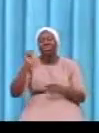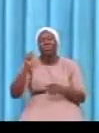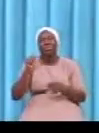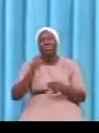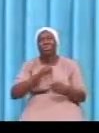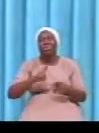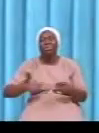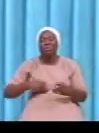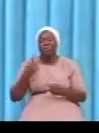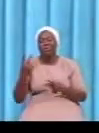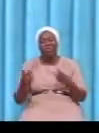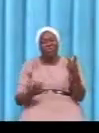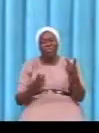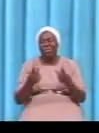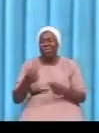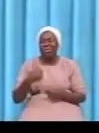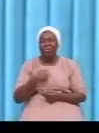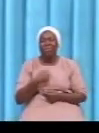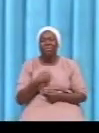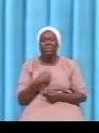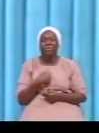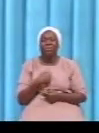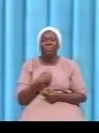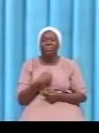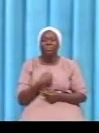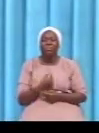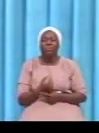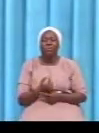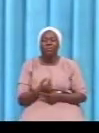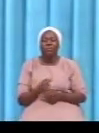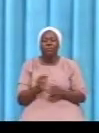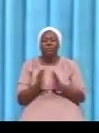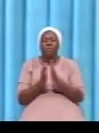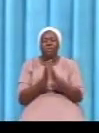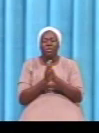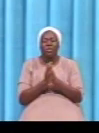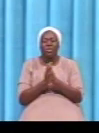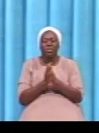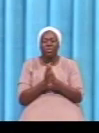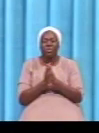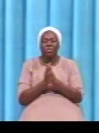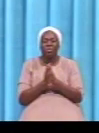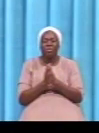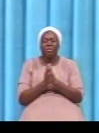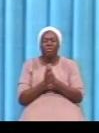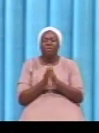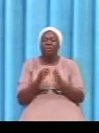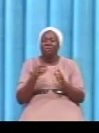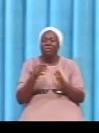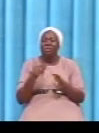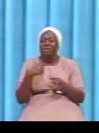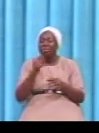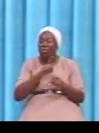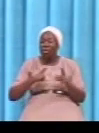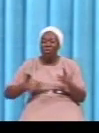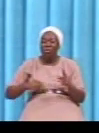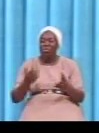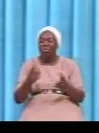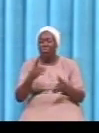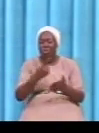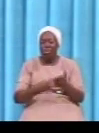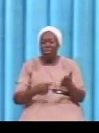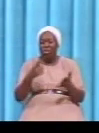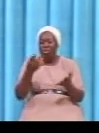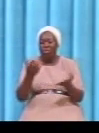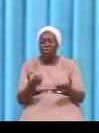Lord. Visit me. Open your mouth and pray. Tell the Lord your desire. I